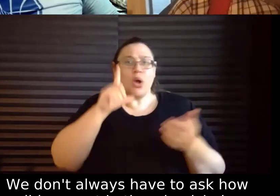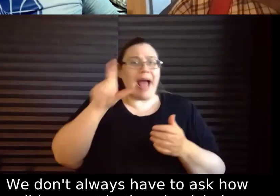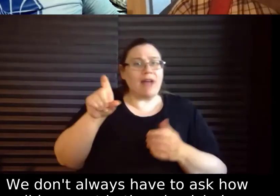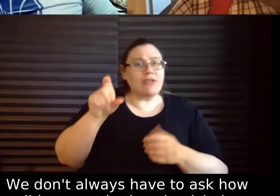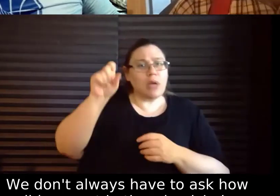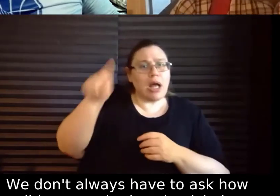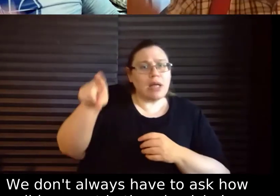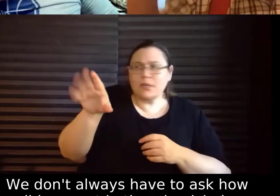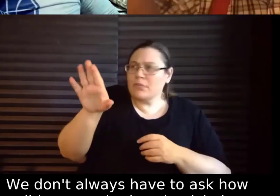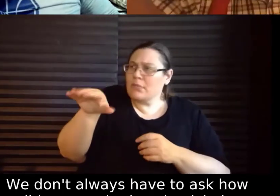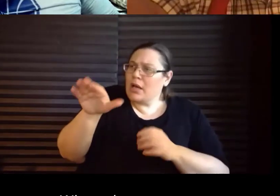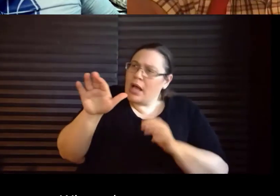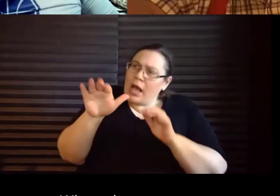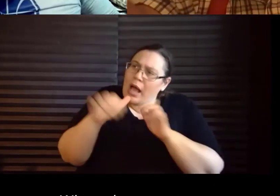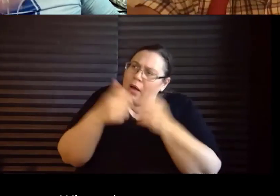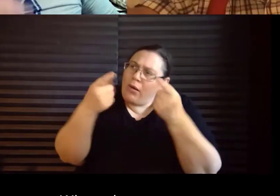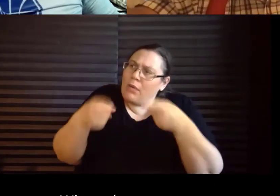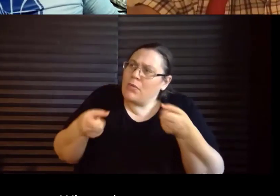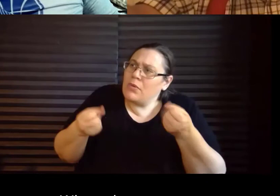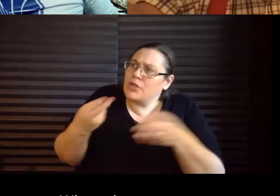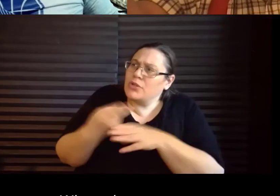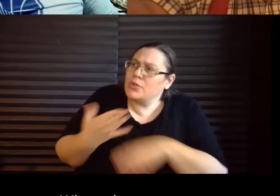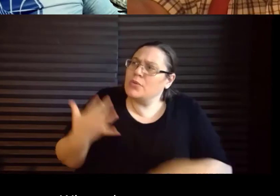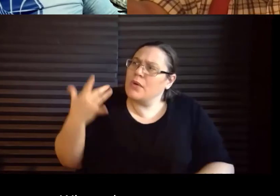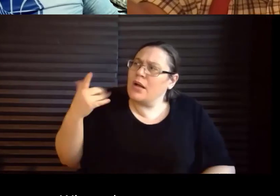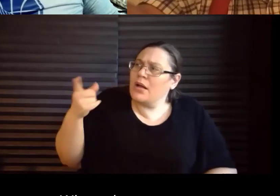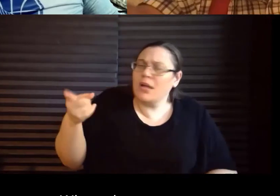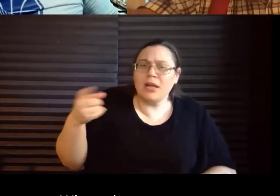how did you get in the wheelchair? Why